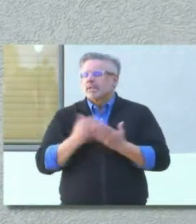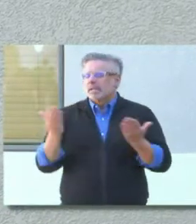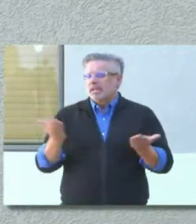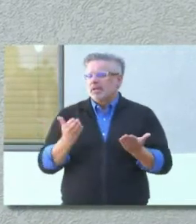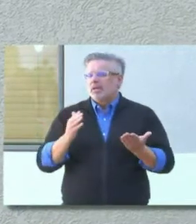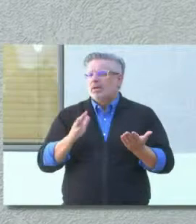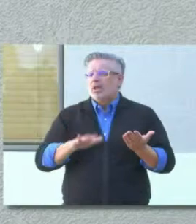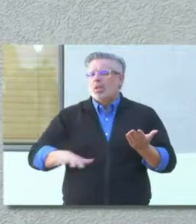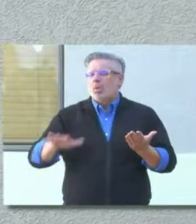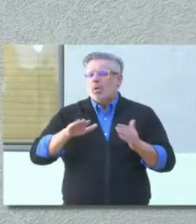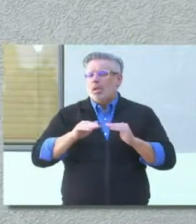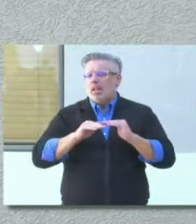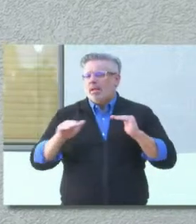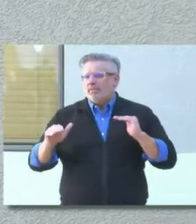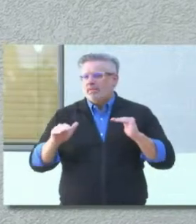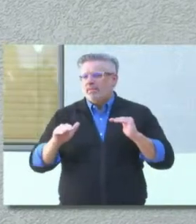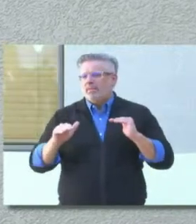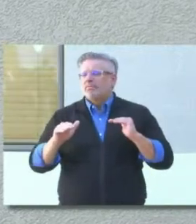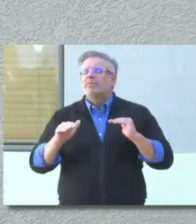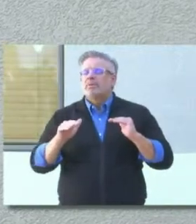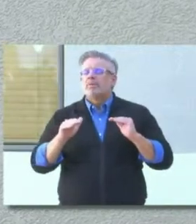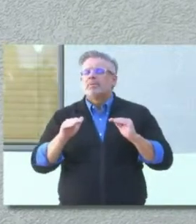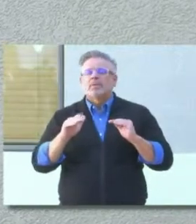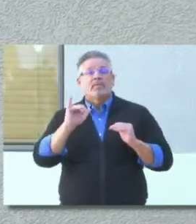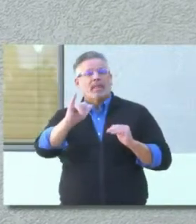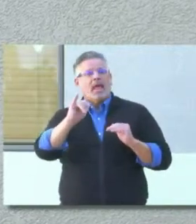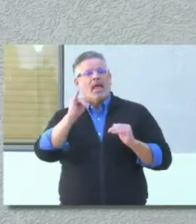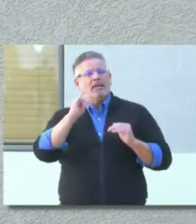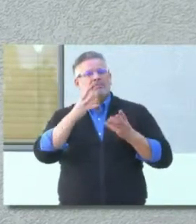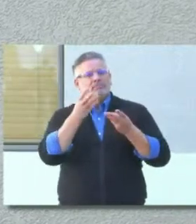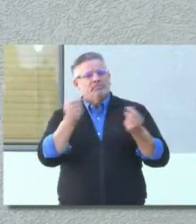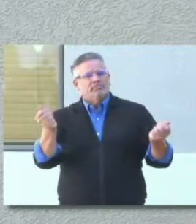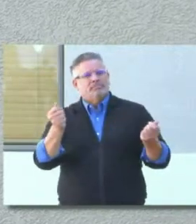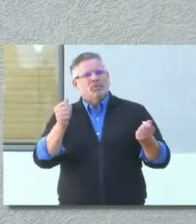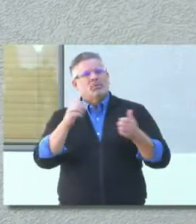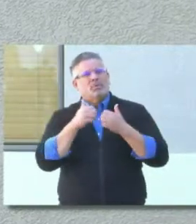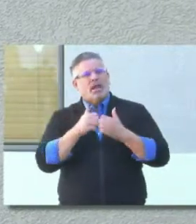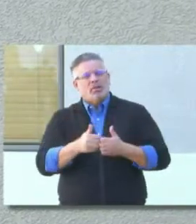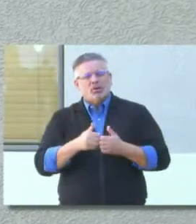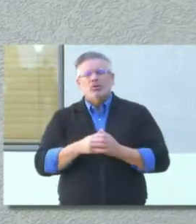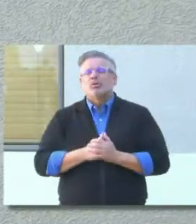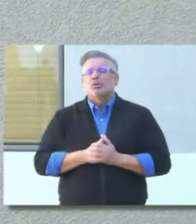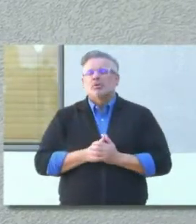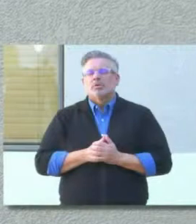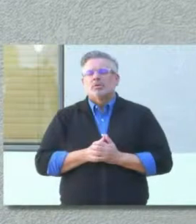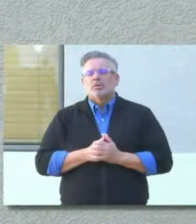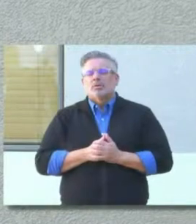here at the local level, advancing this cause together. I'll close, and forgive